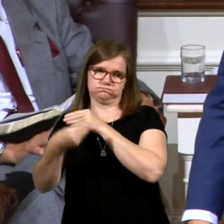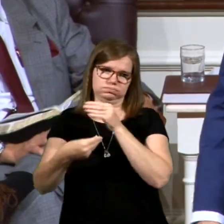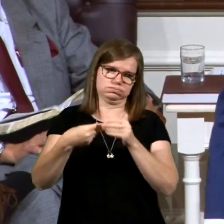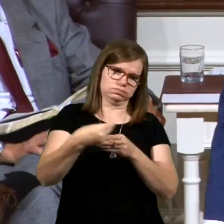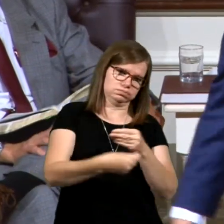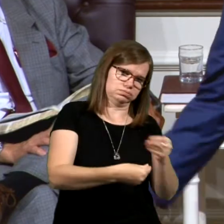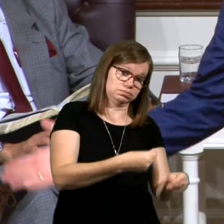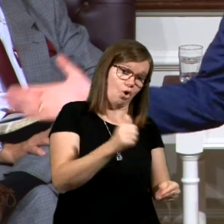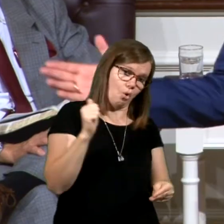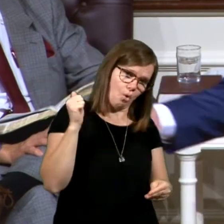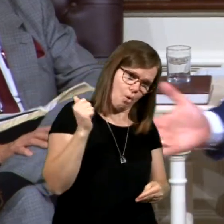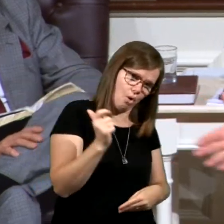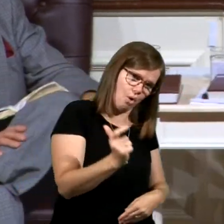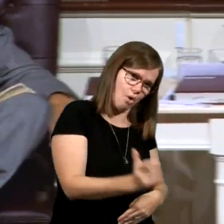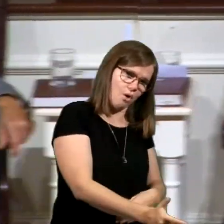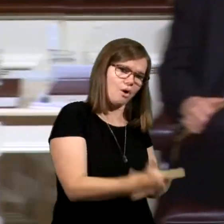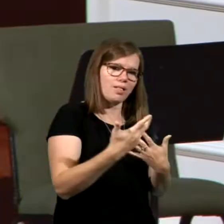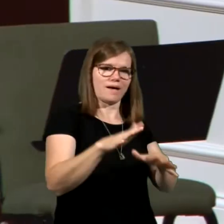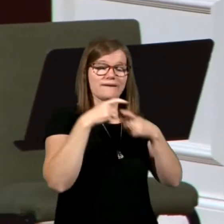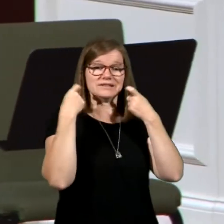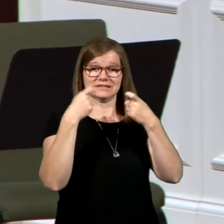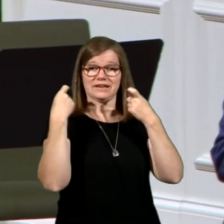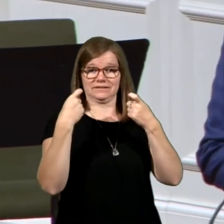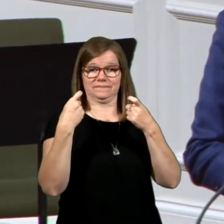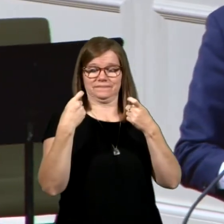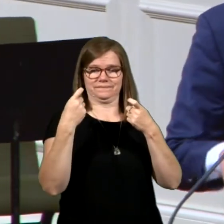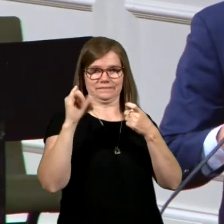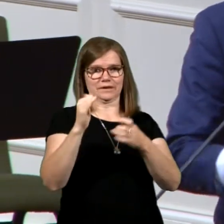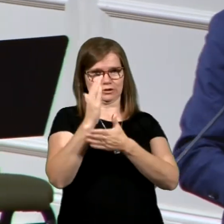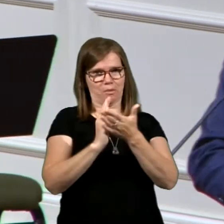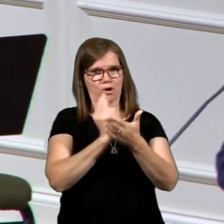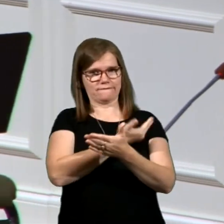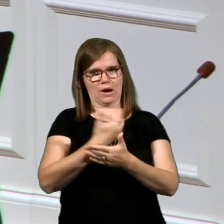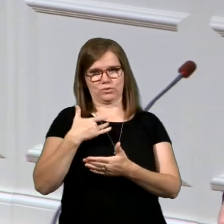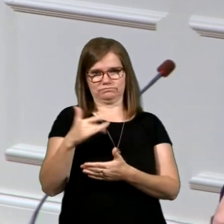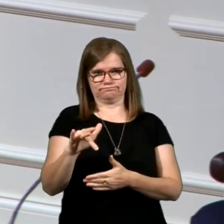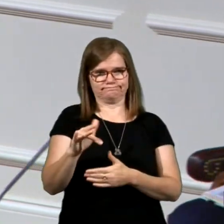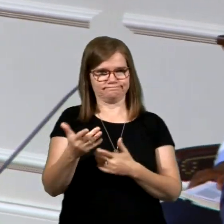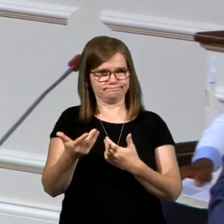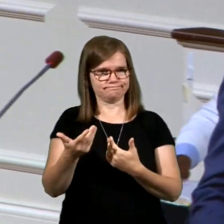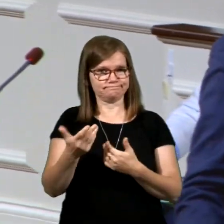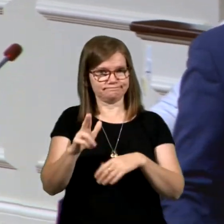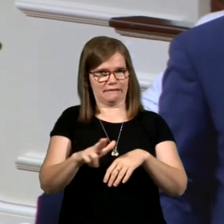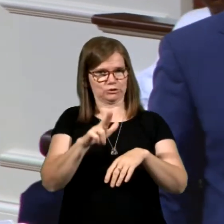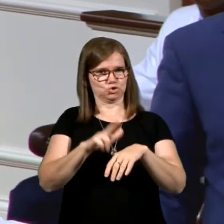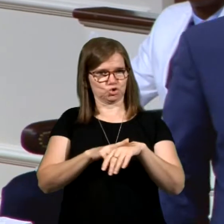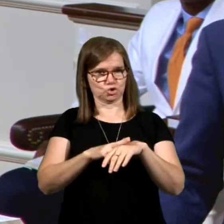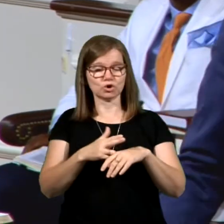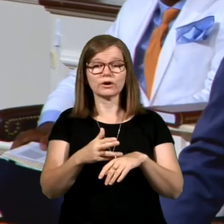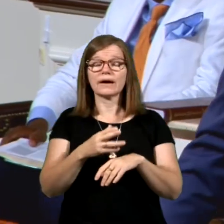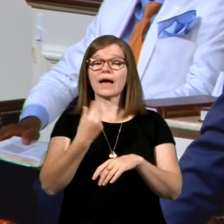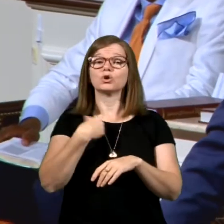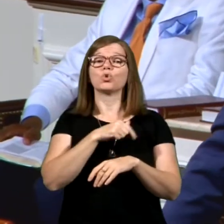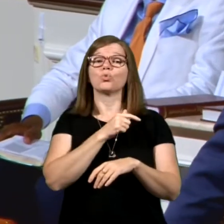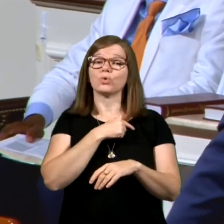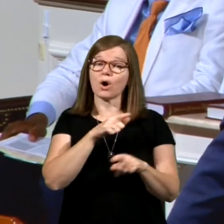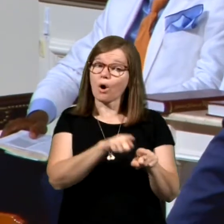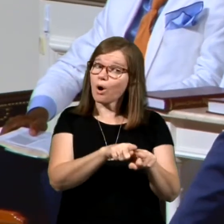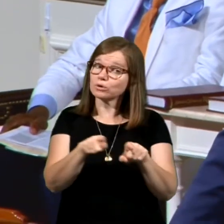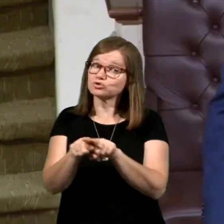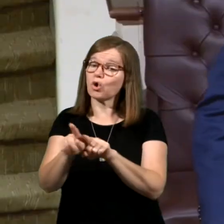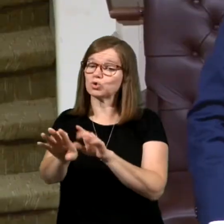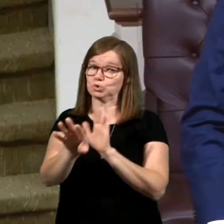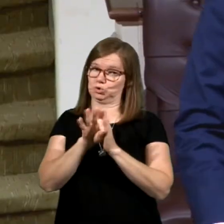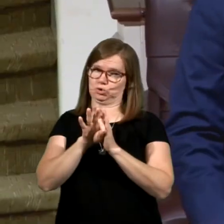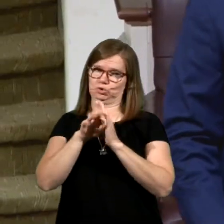sinned. See, we sin because it's part of our nature. We also sin because we choose to sin. People